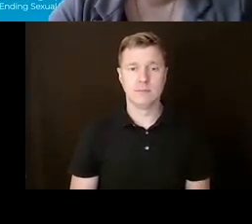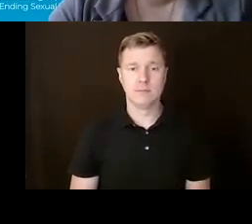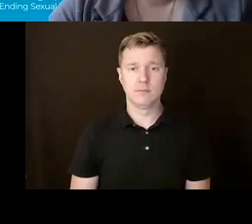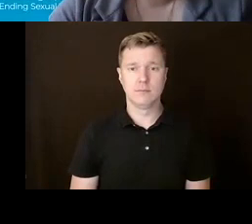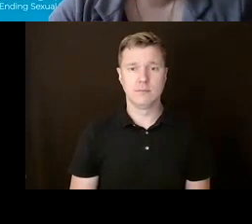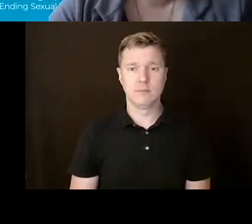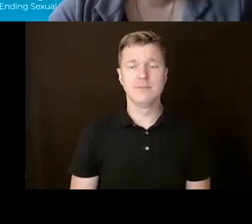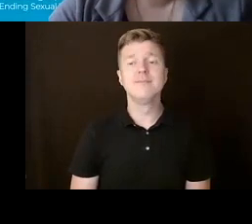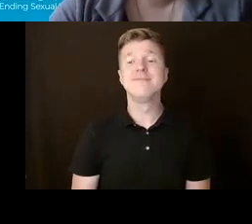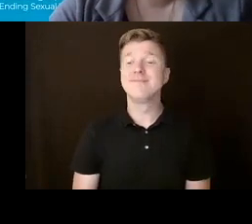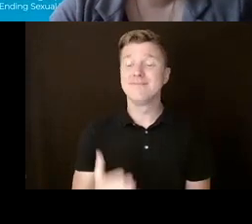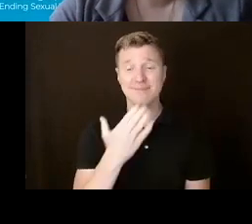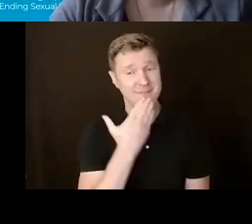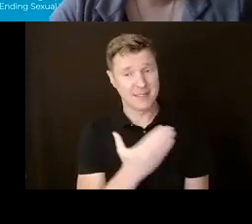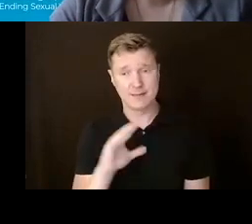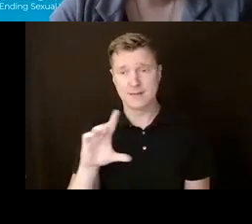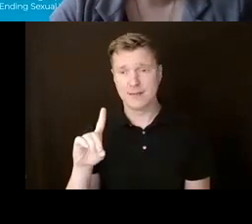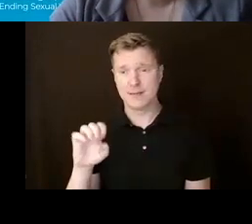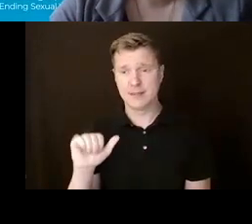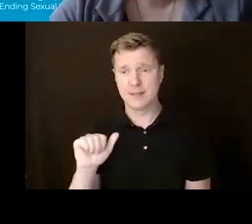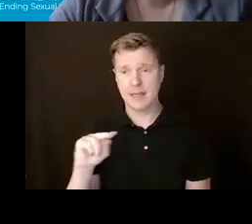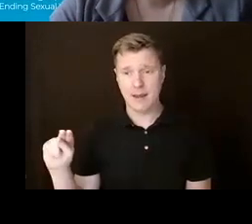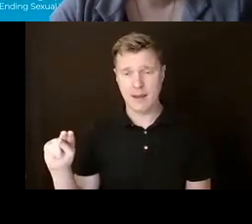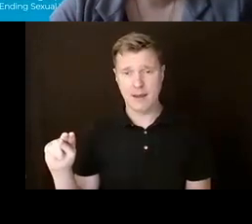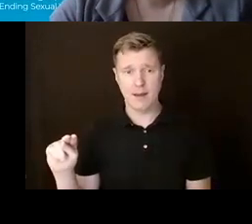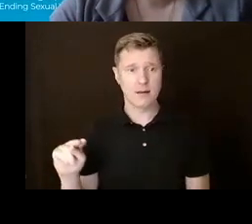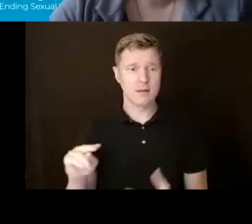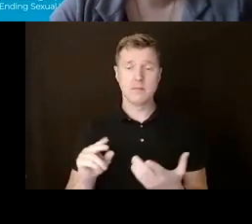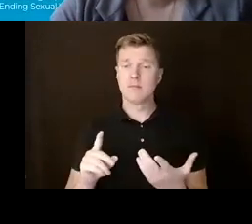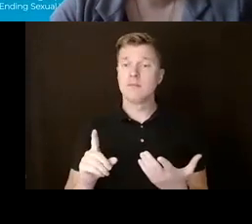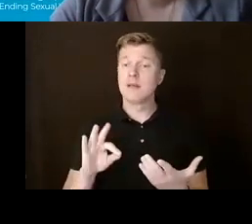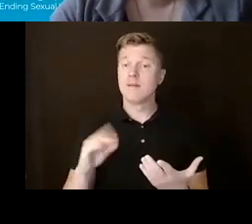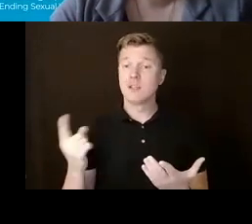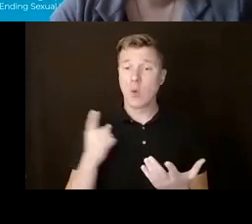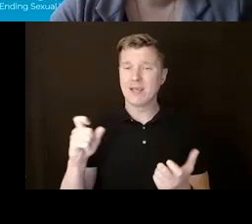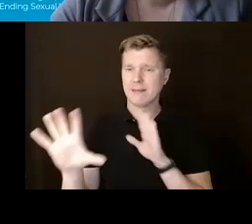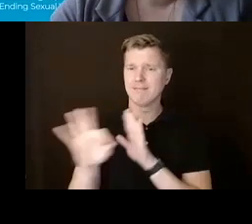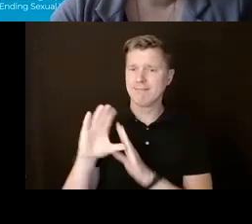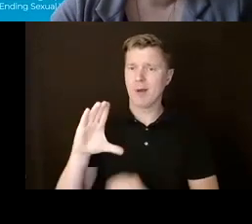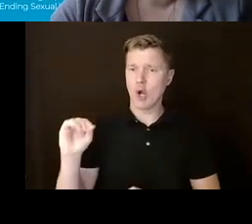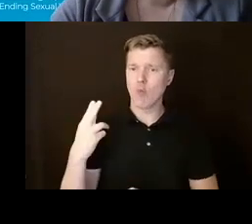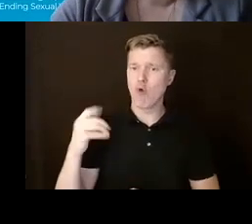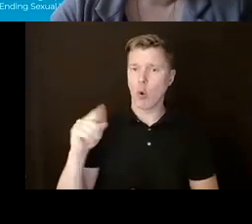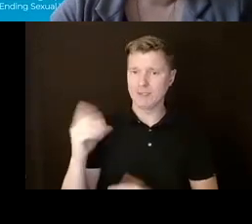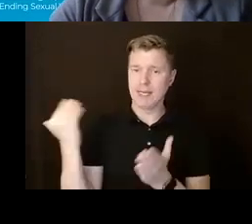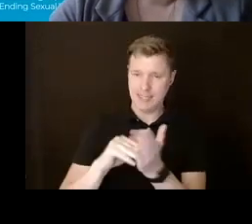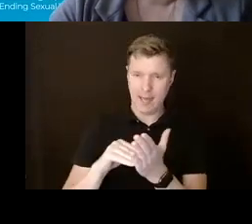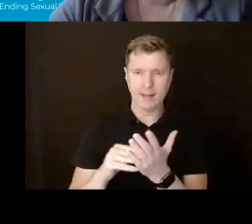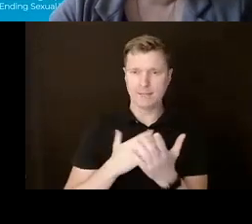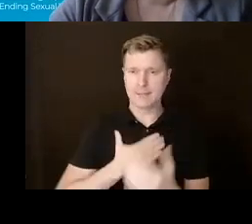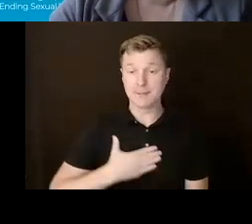Thanks, Diane. And my screen is back, but if folks could make me a co-host again and give me all the permissions, that would be